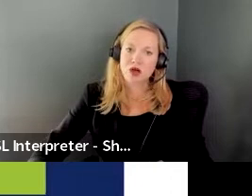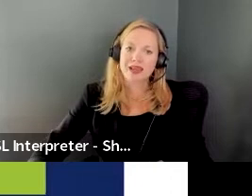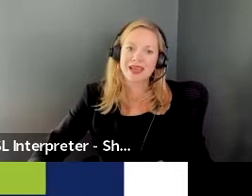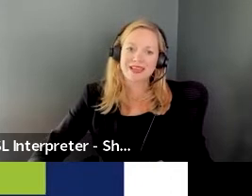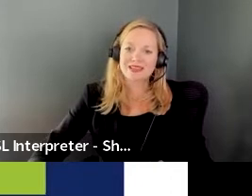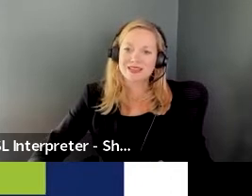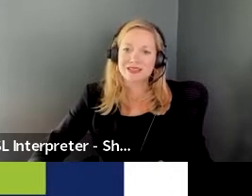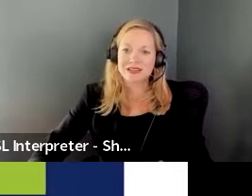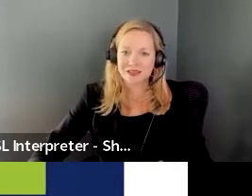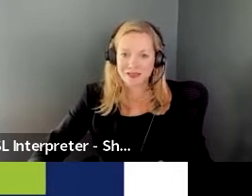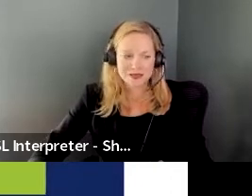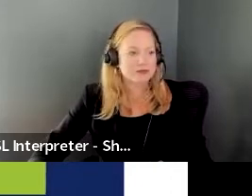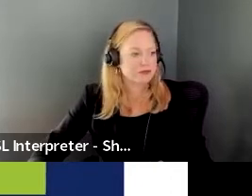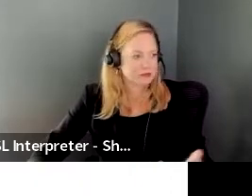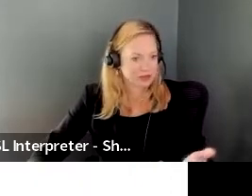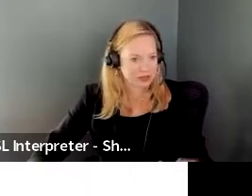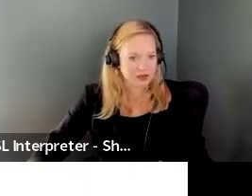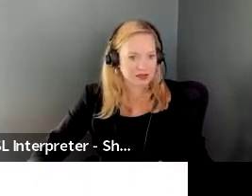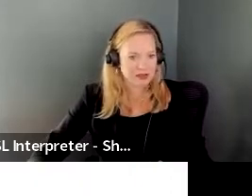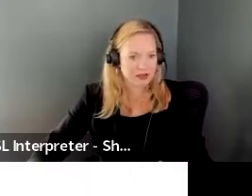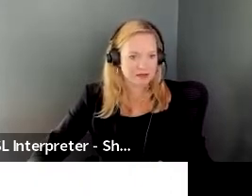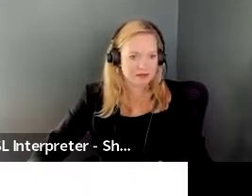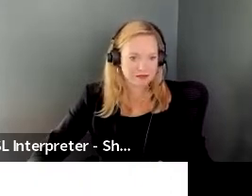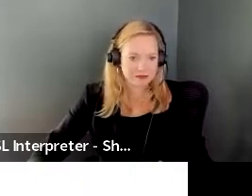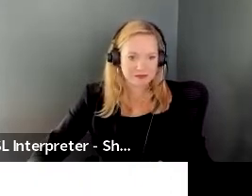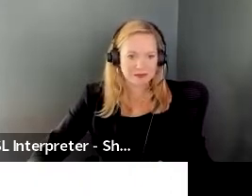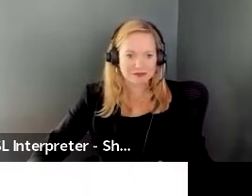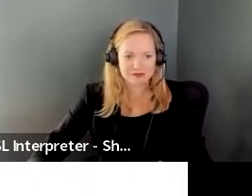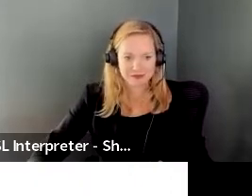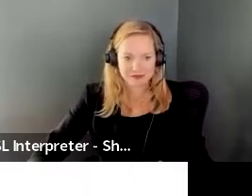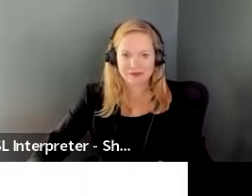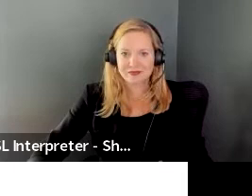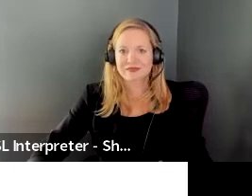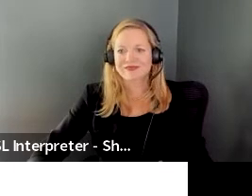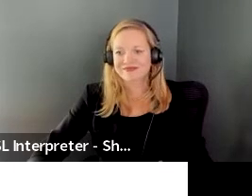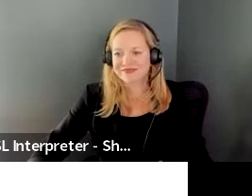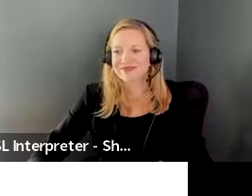is on ACCEs. Claire, next slide.